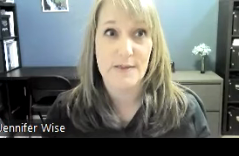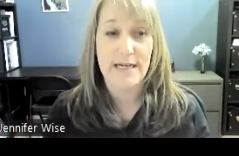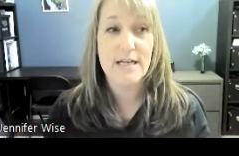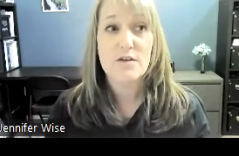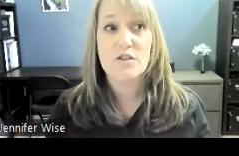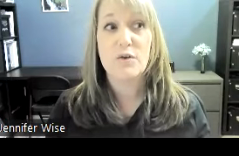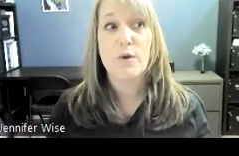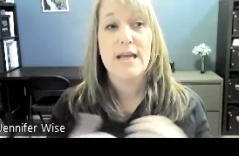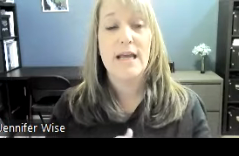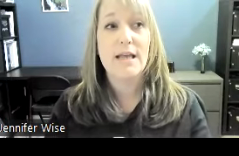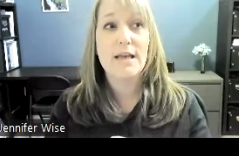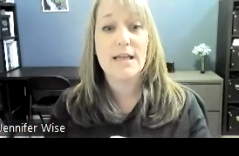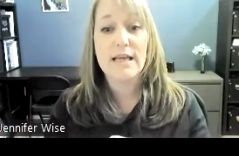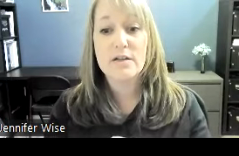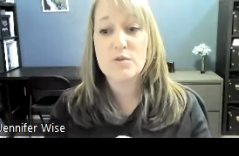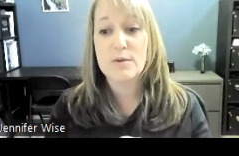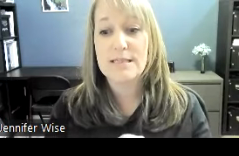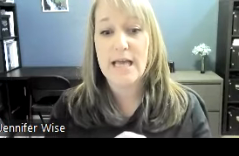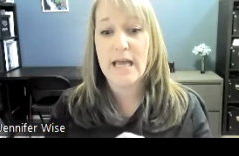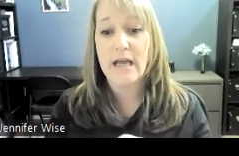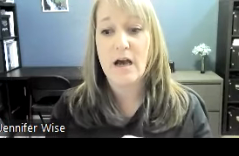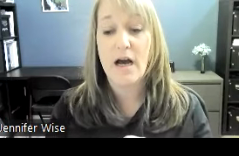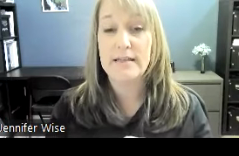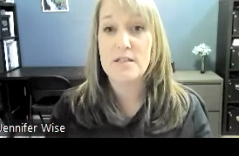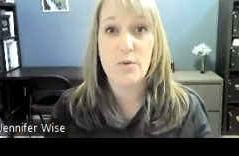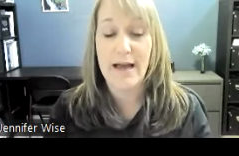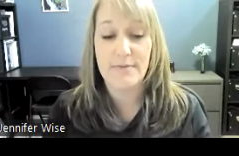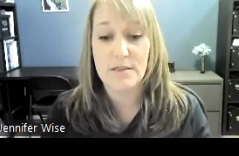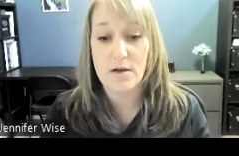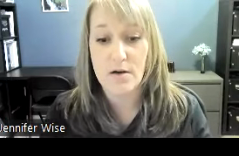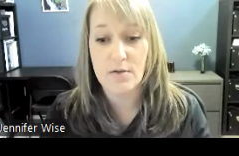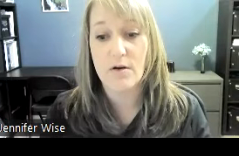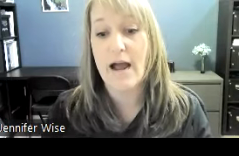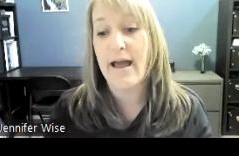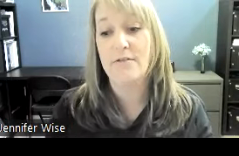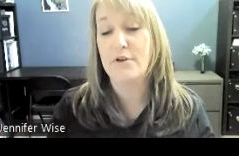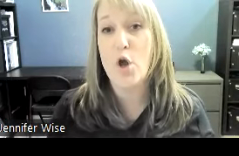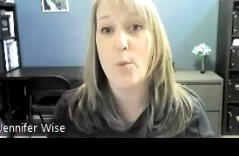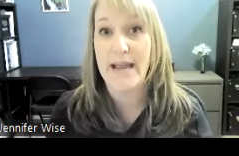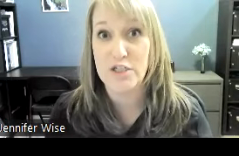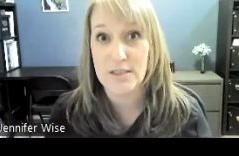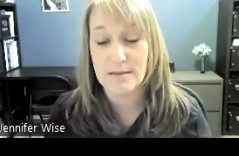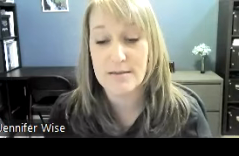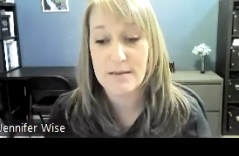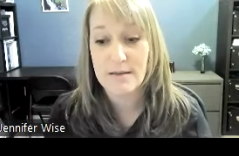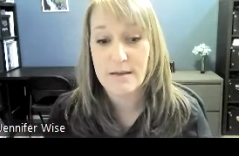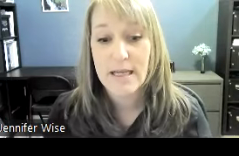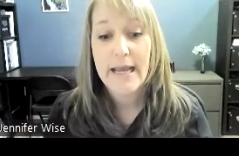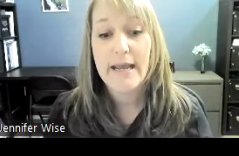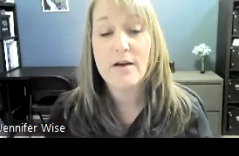All right. So in English, we would say, I don't have a dog or I have no patience.